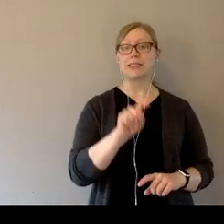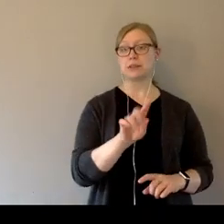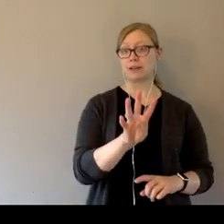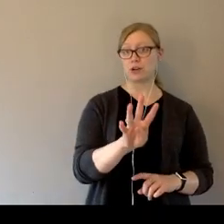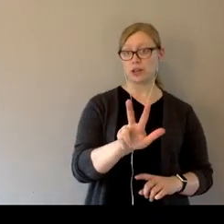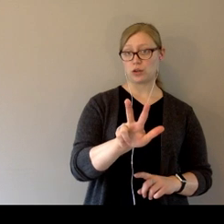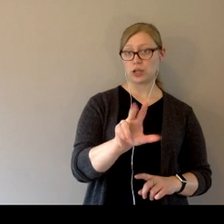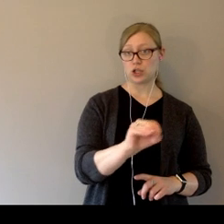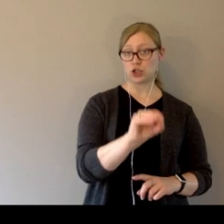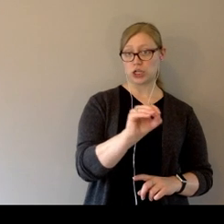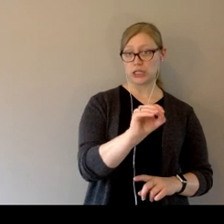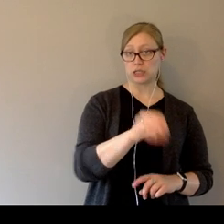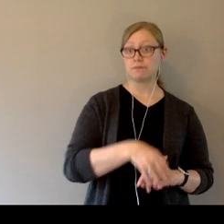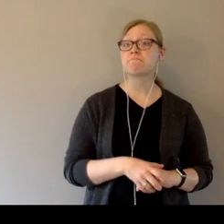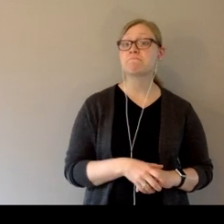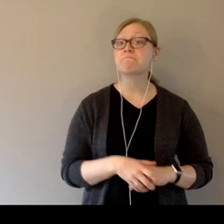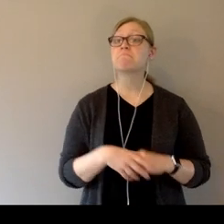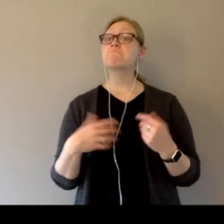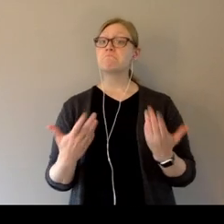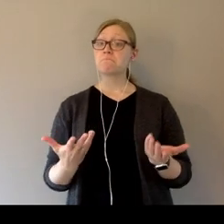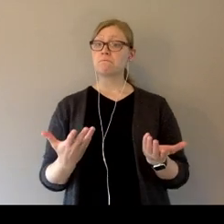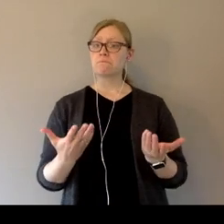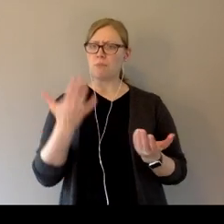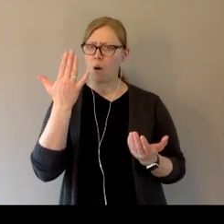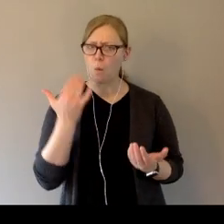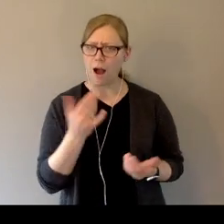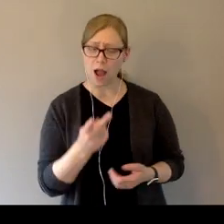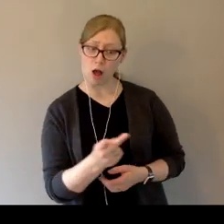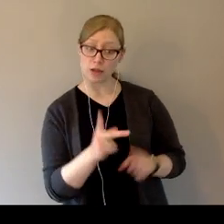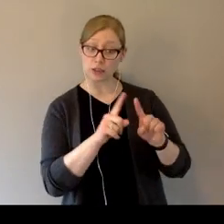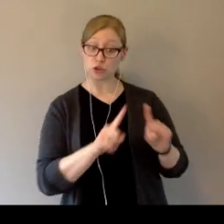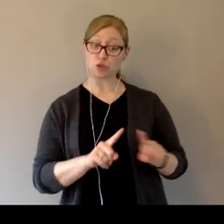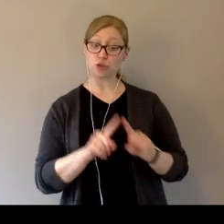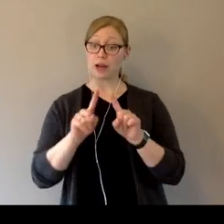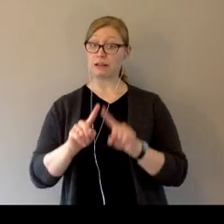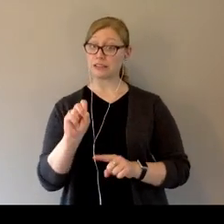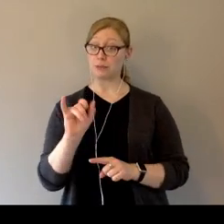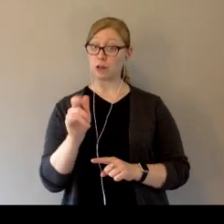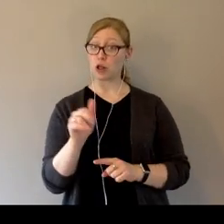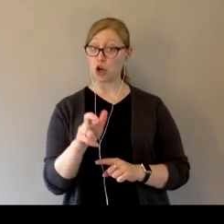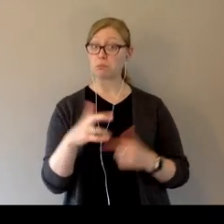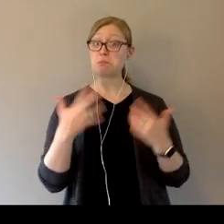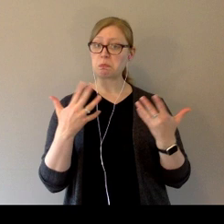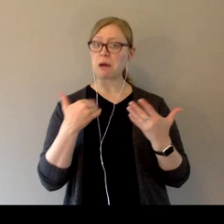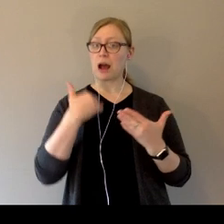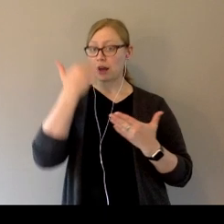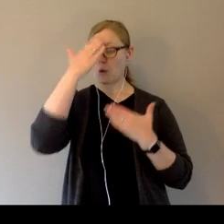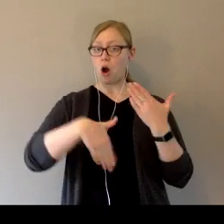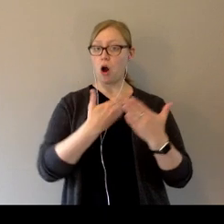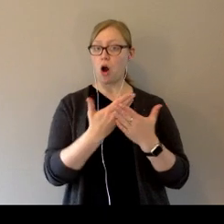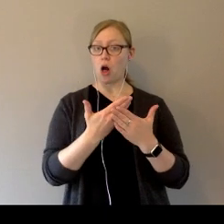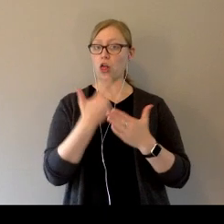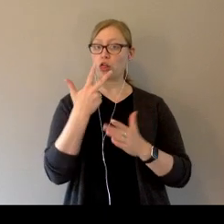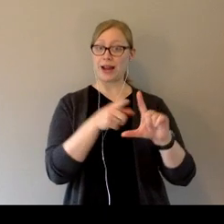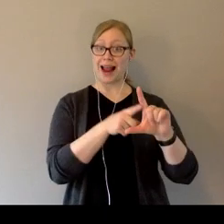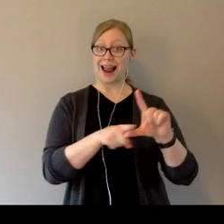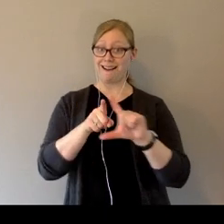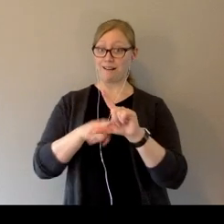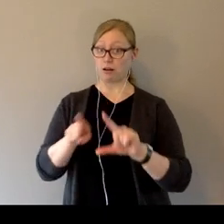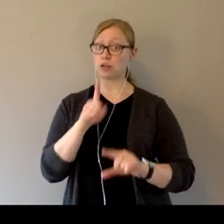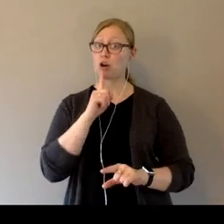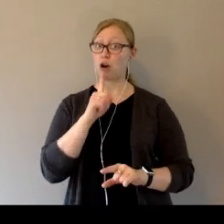degrees. So so why are they similar? They're similar because I know that all three angles are congruent, or I